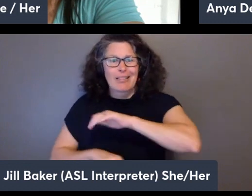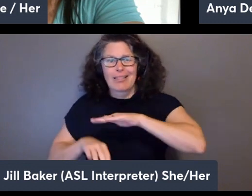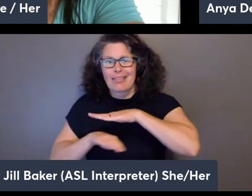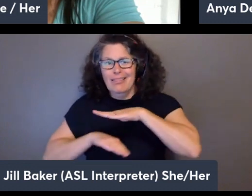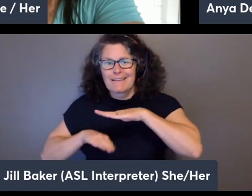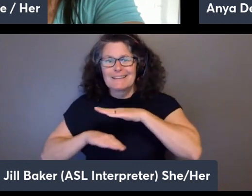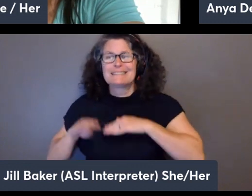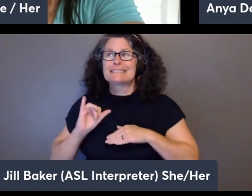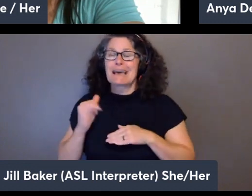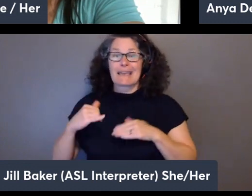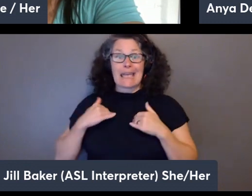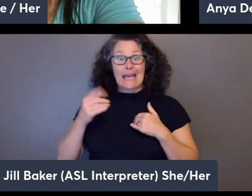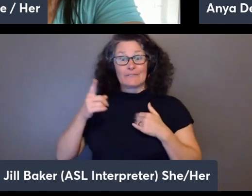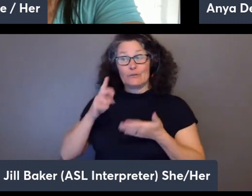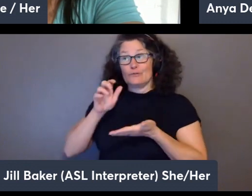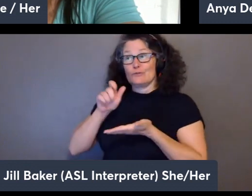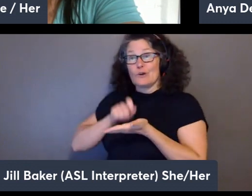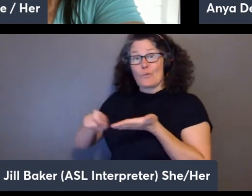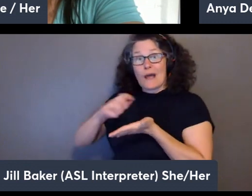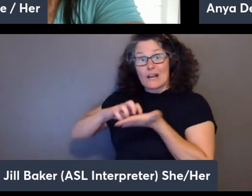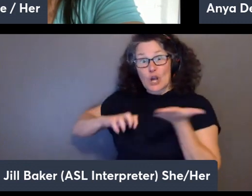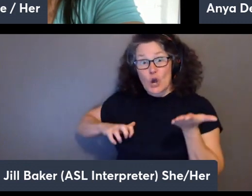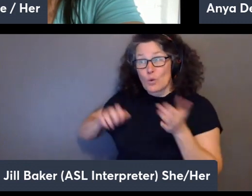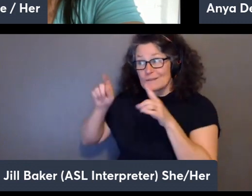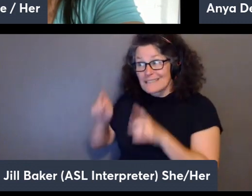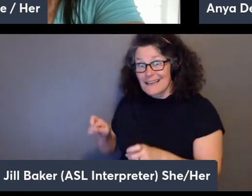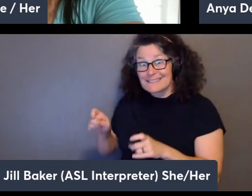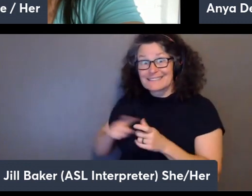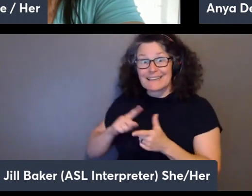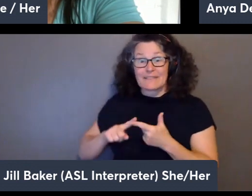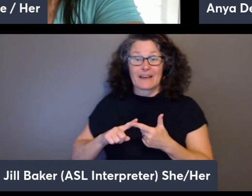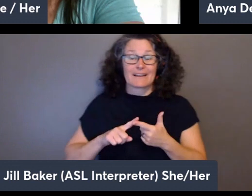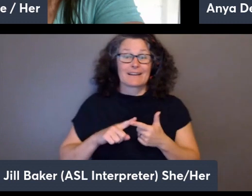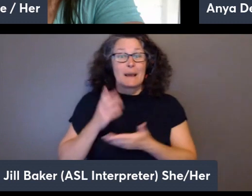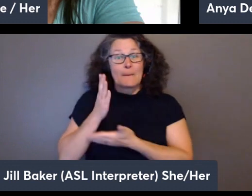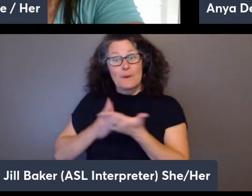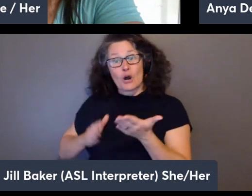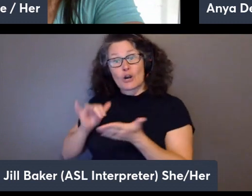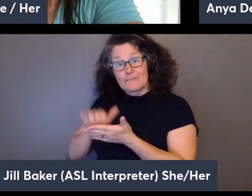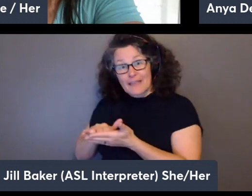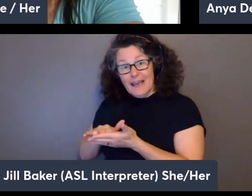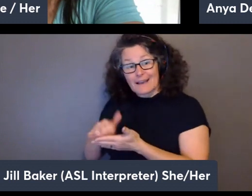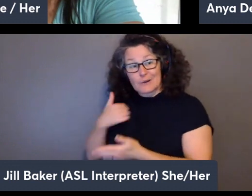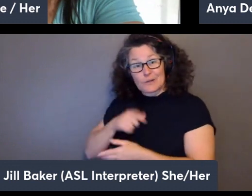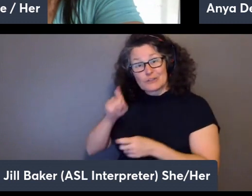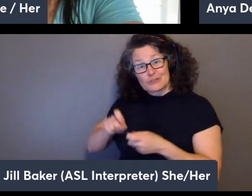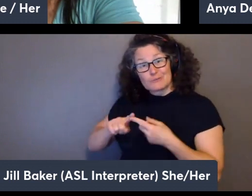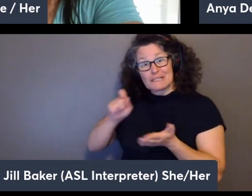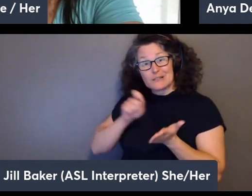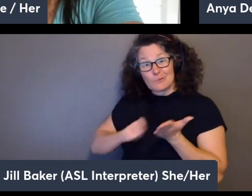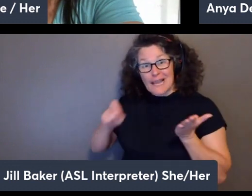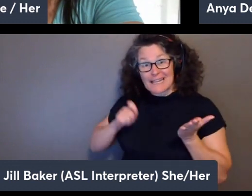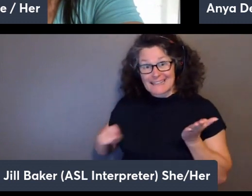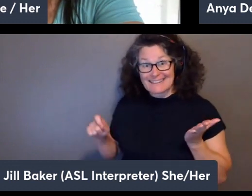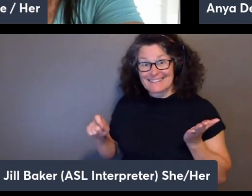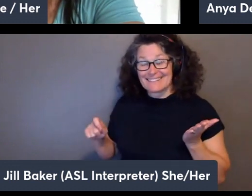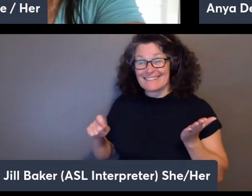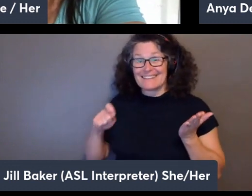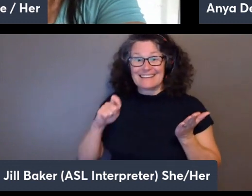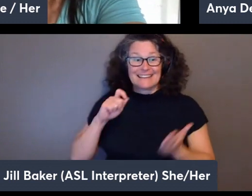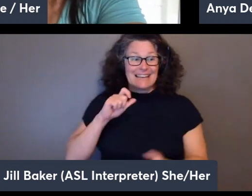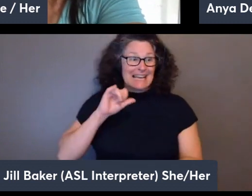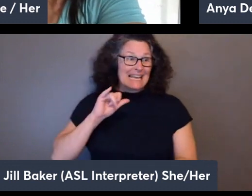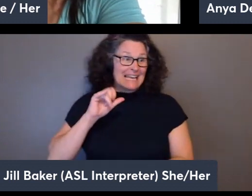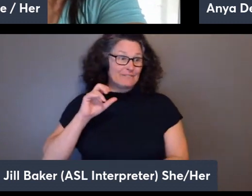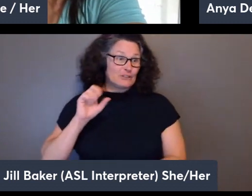like how you write a code and test it, and as part of the DevOps, we should be writing the infrastructure as a